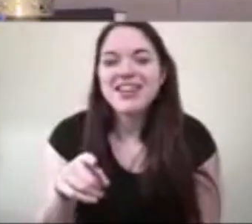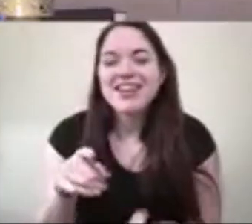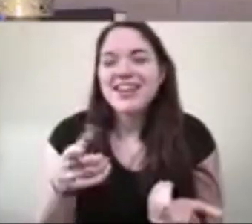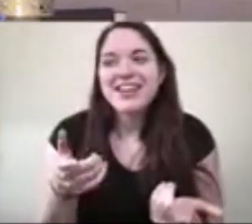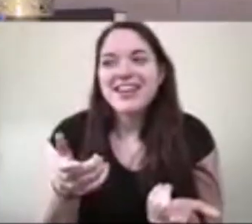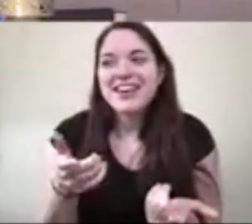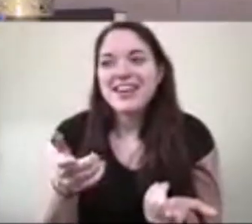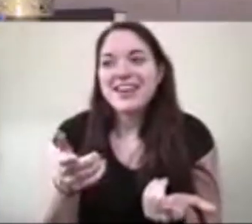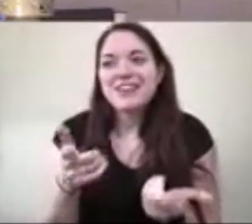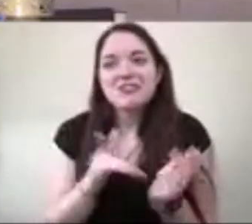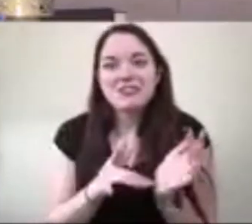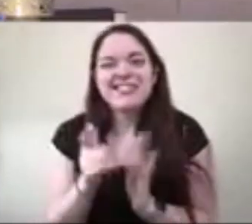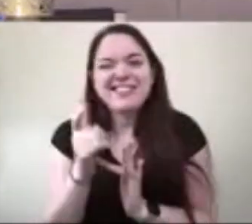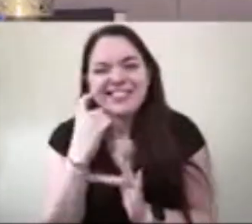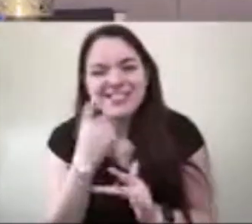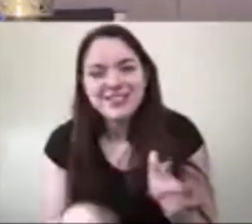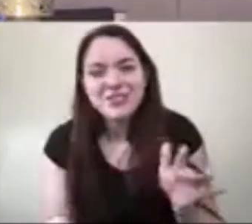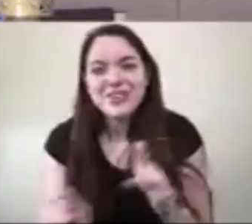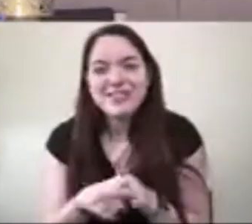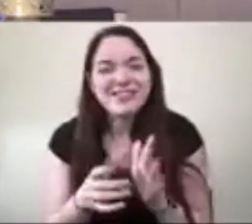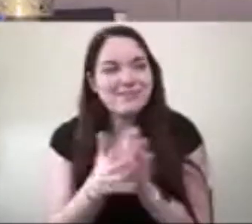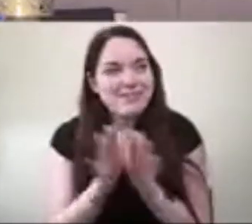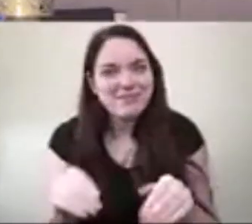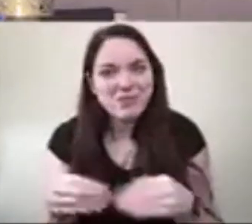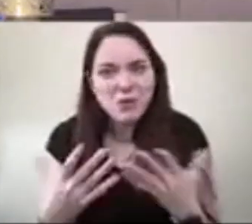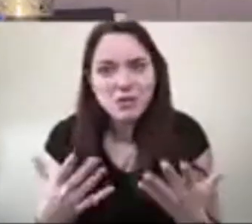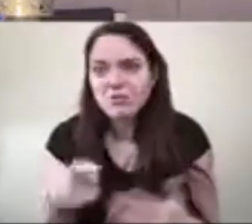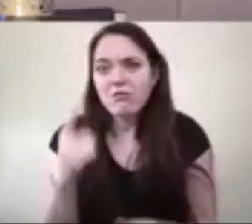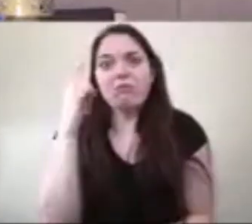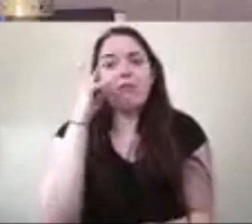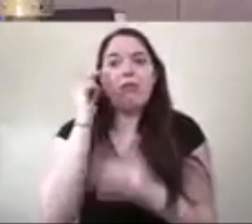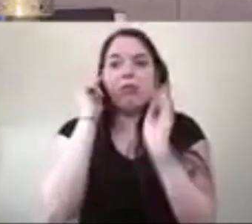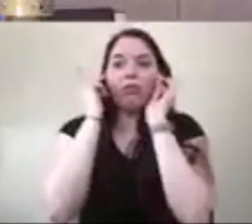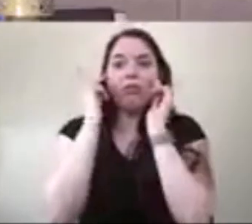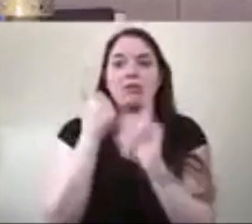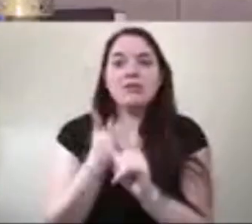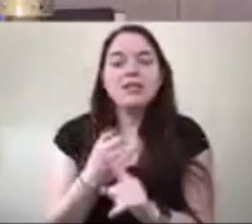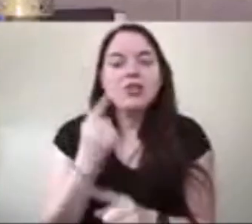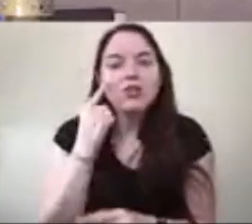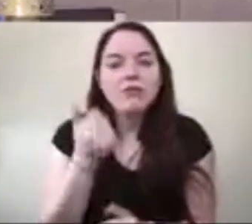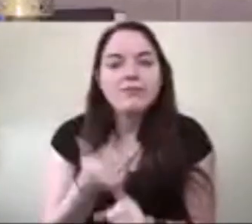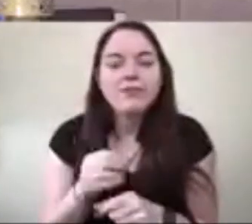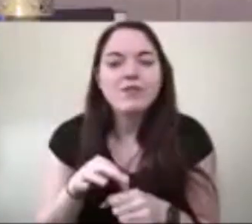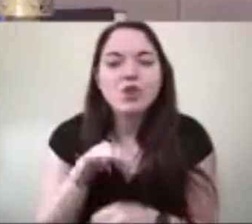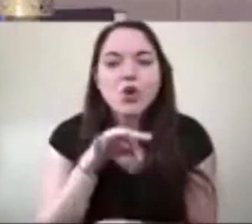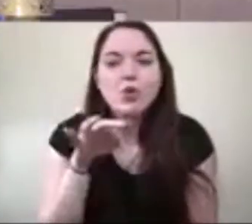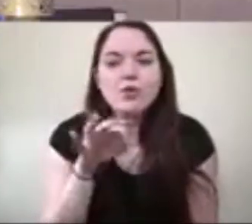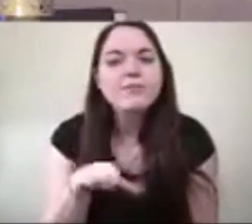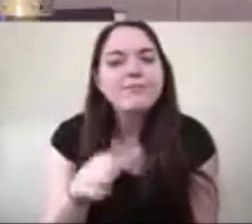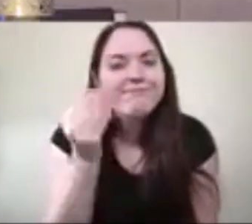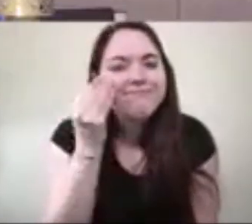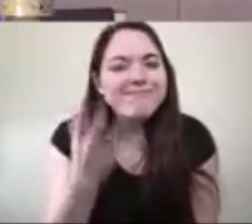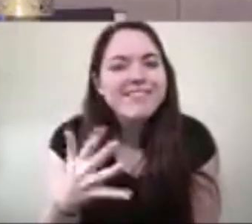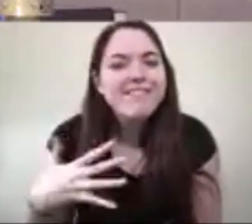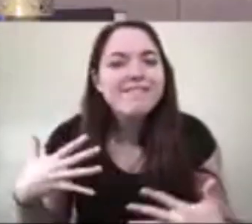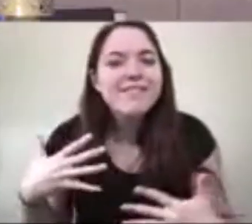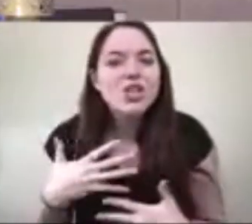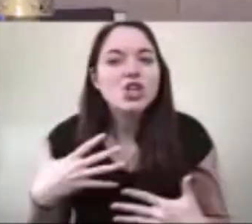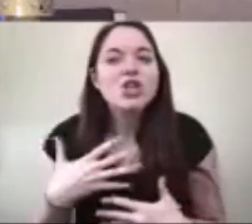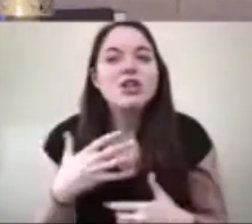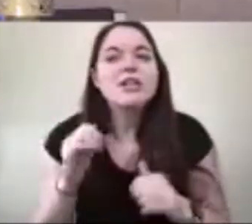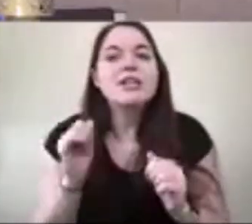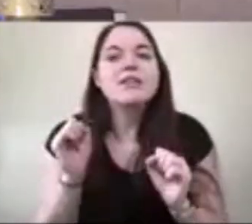not receive it, they thought they were seeing a ghost. This points to the way that fear can cause a loss